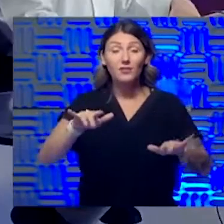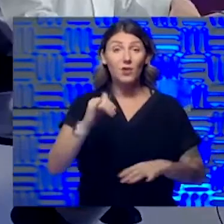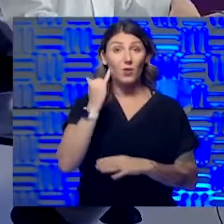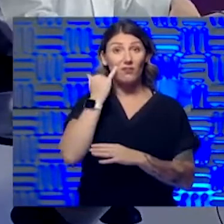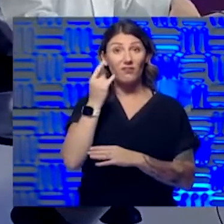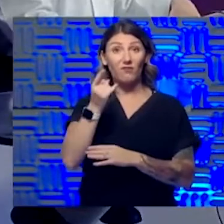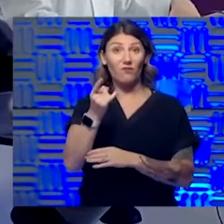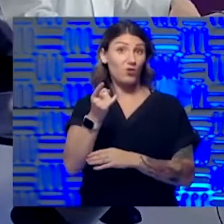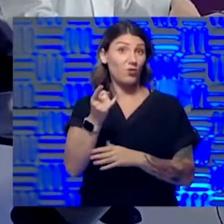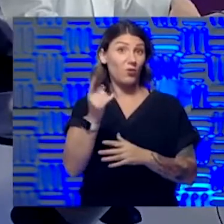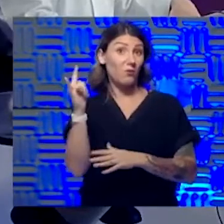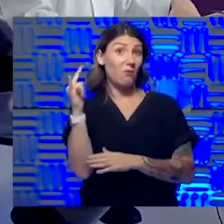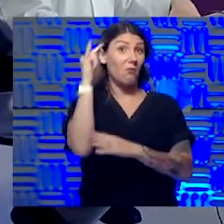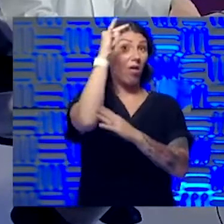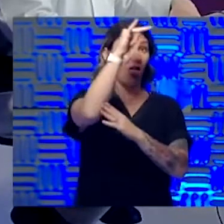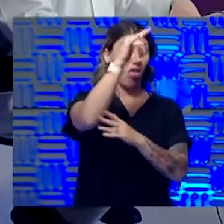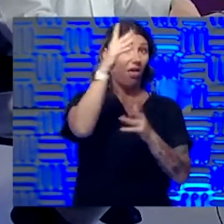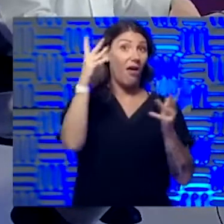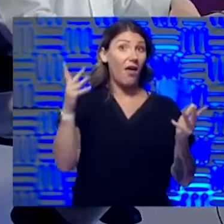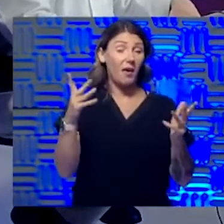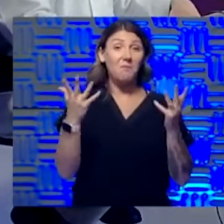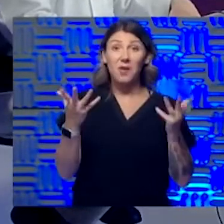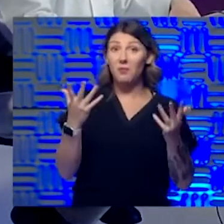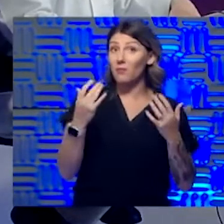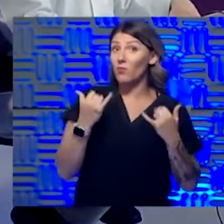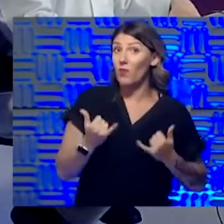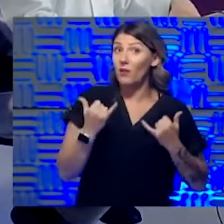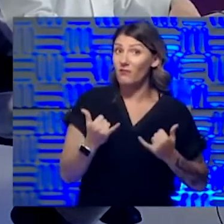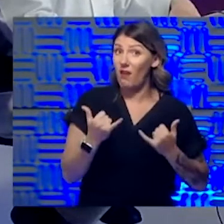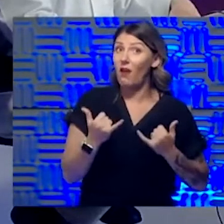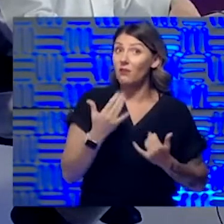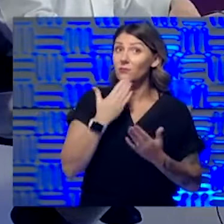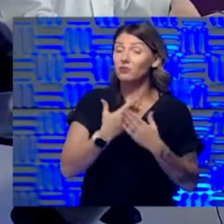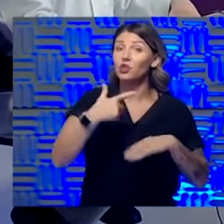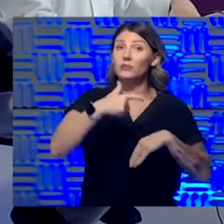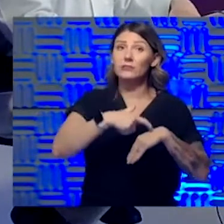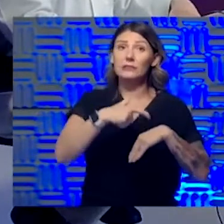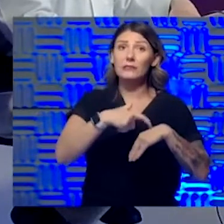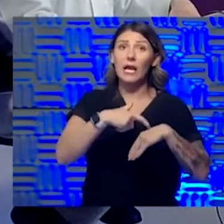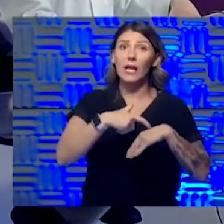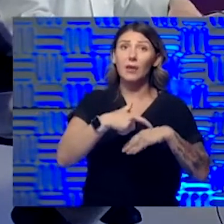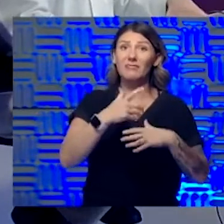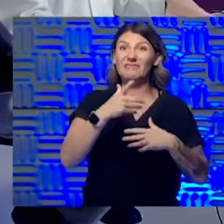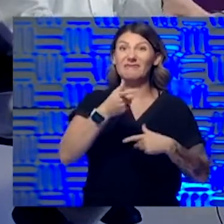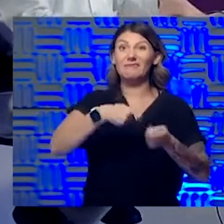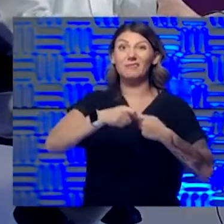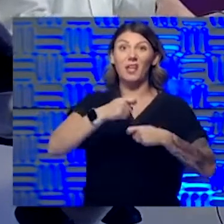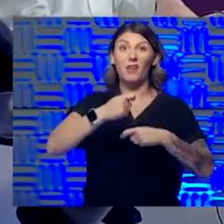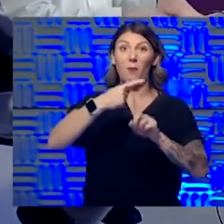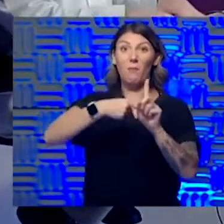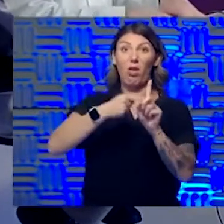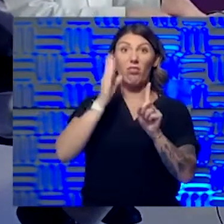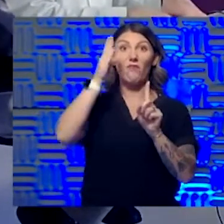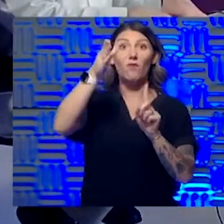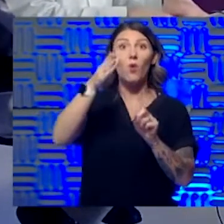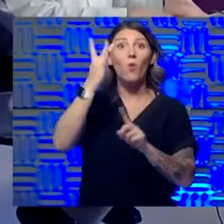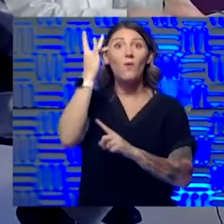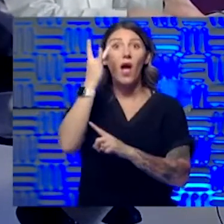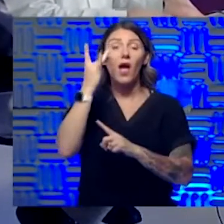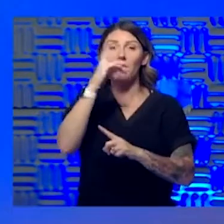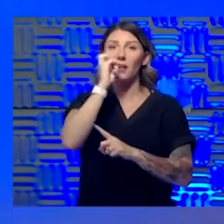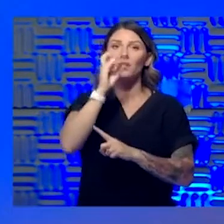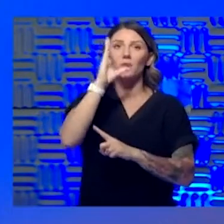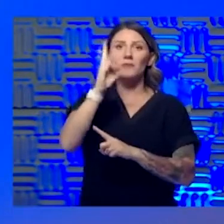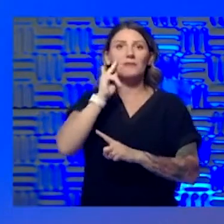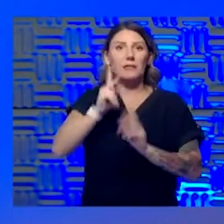to fly, as opposed to waiting for another month after people have been out and possibly passing SARS-CoV-2 from one to another. Because I think, the